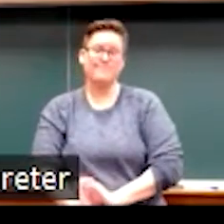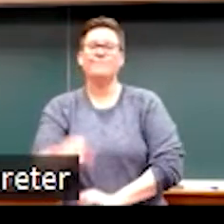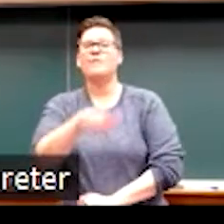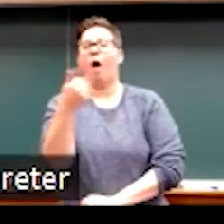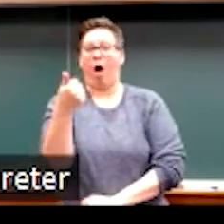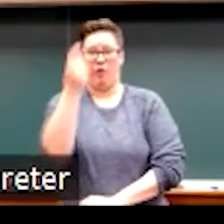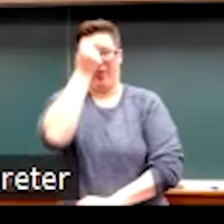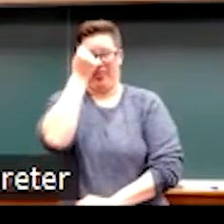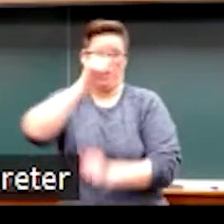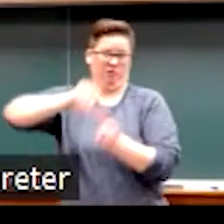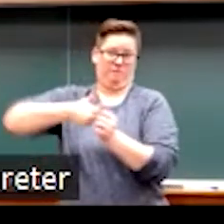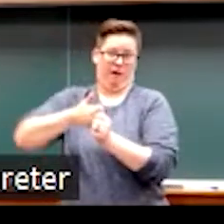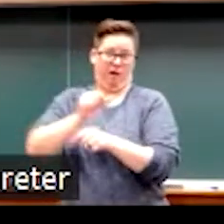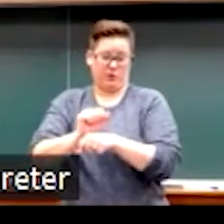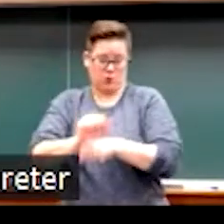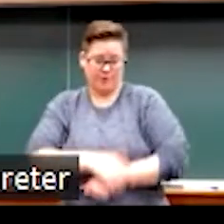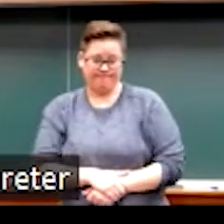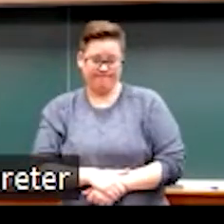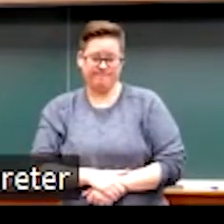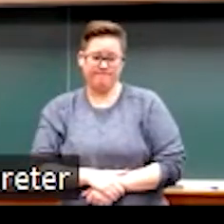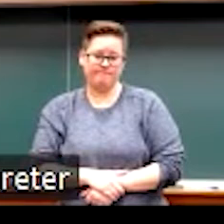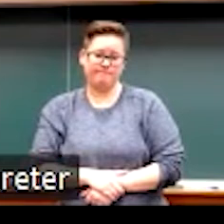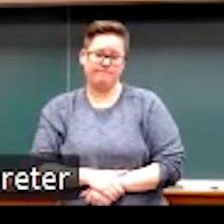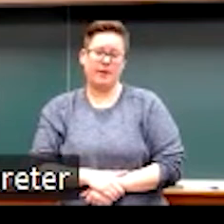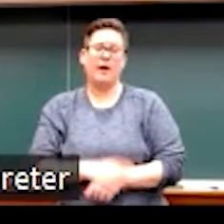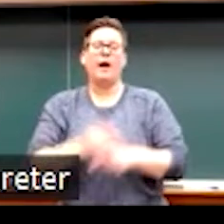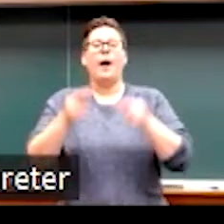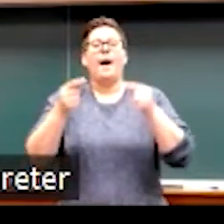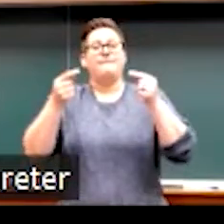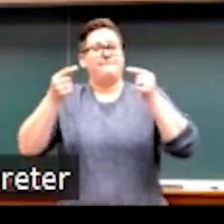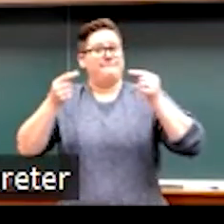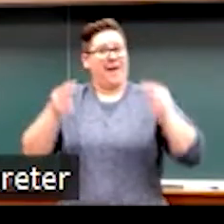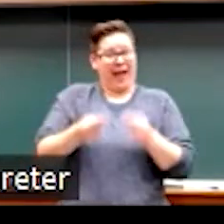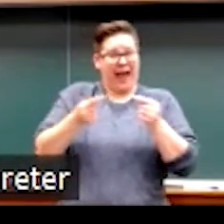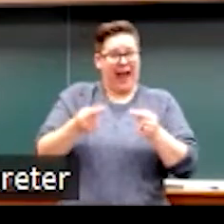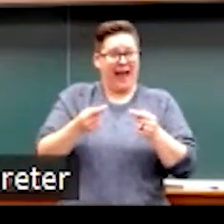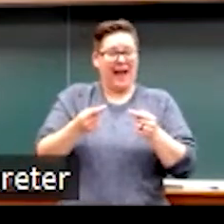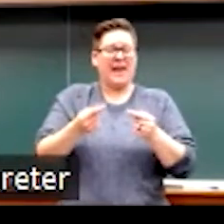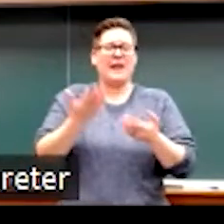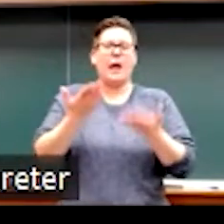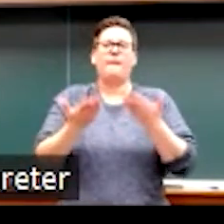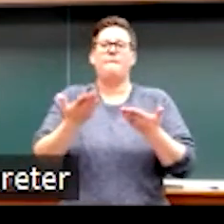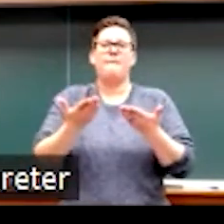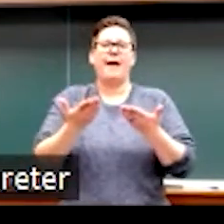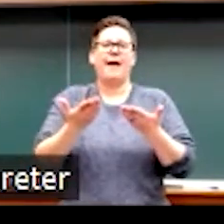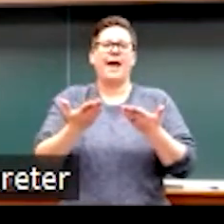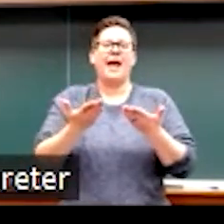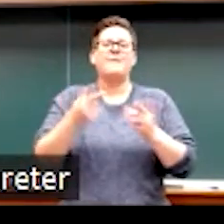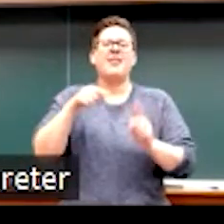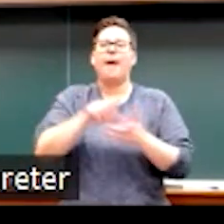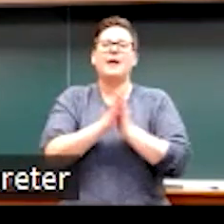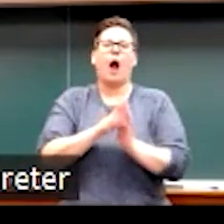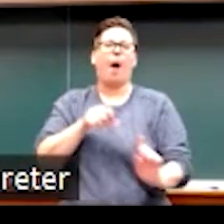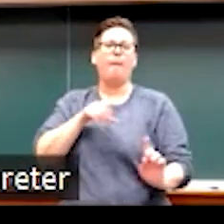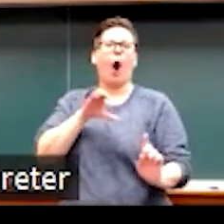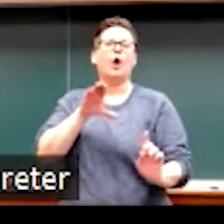Another guiding theoretical framework is the idea that pain may come to be conditioned as a cue for